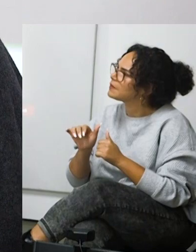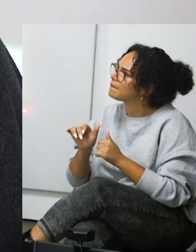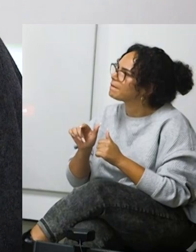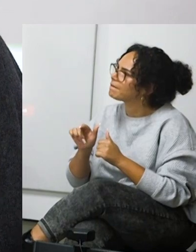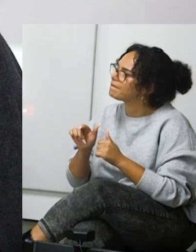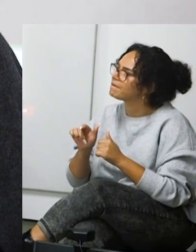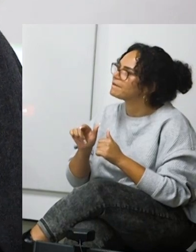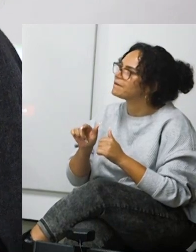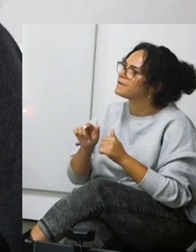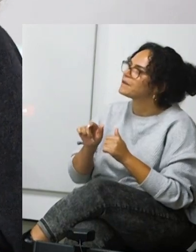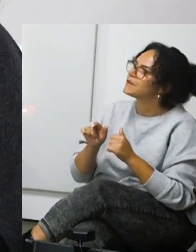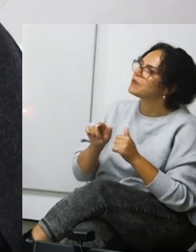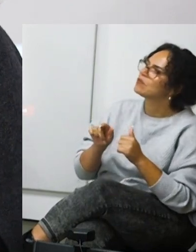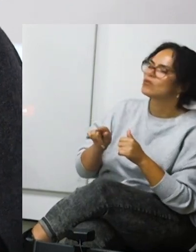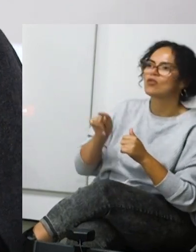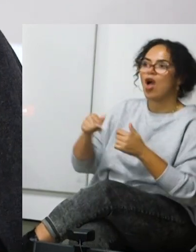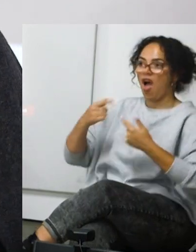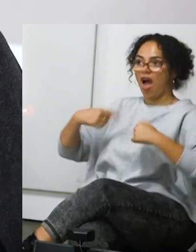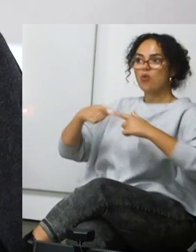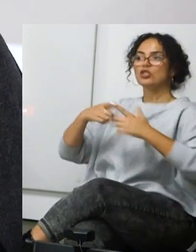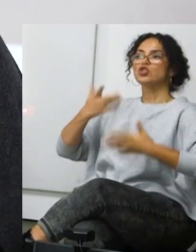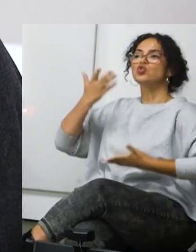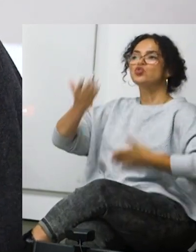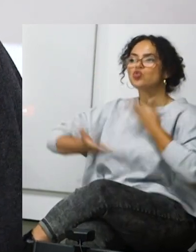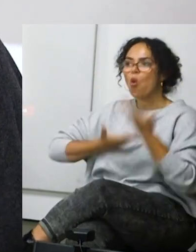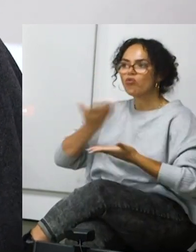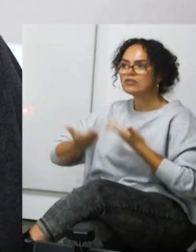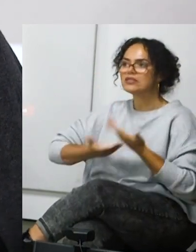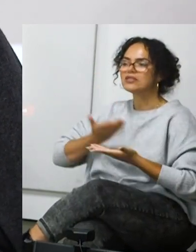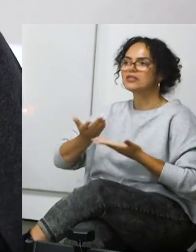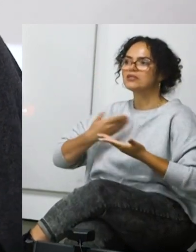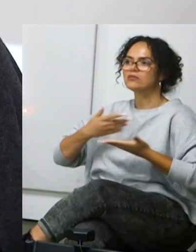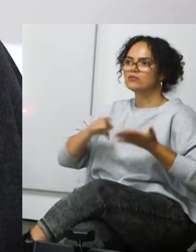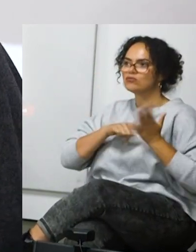the stories that are put upon us by